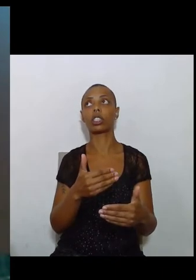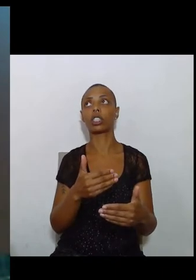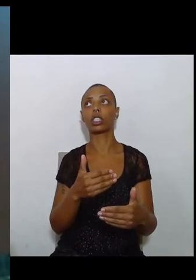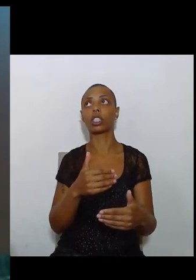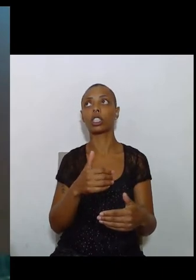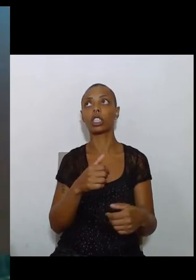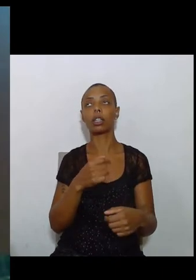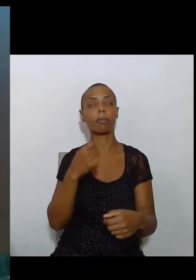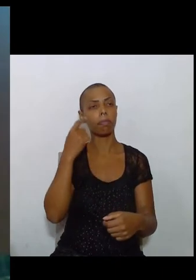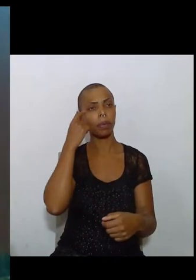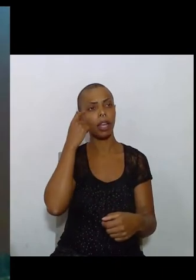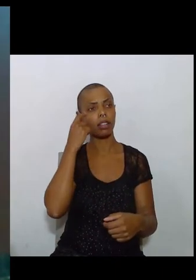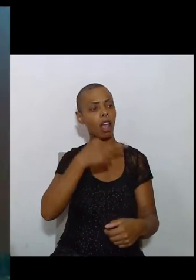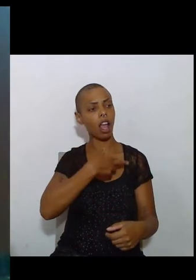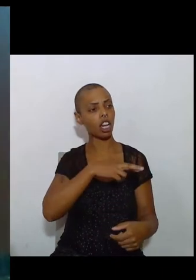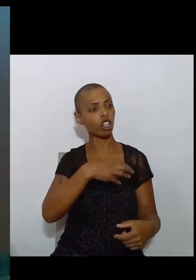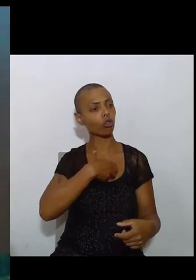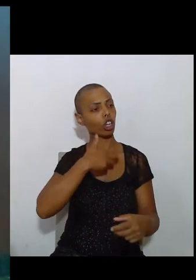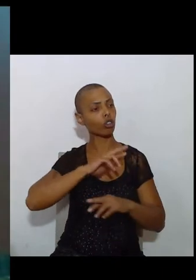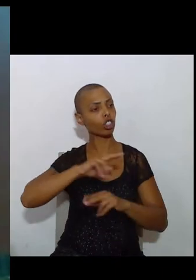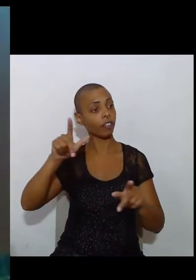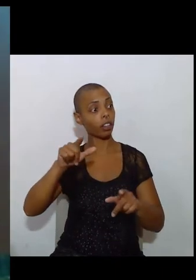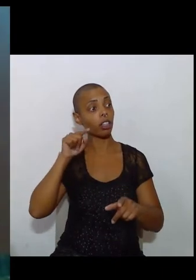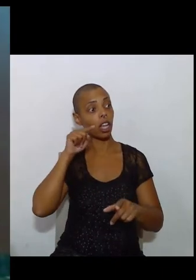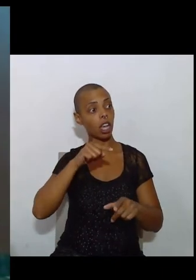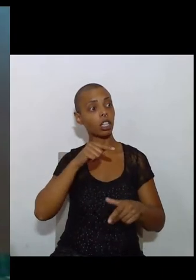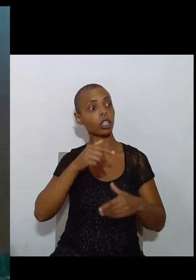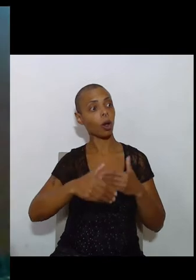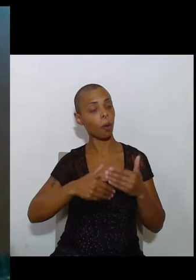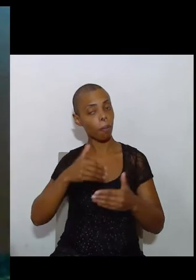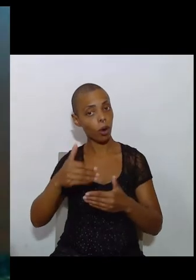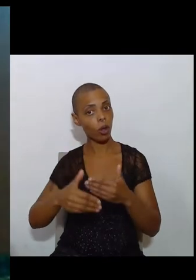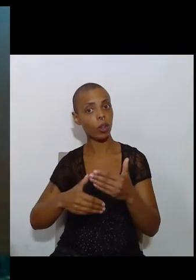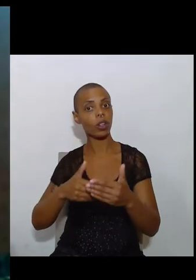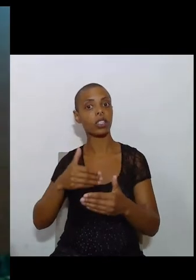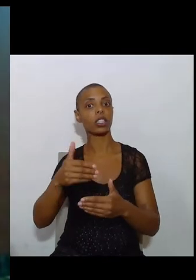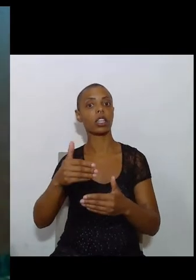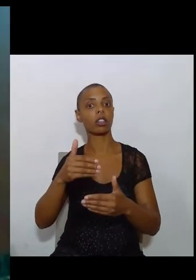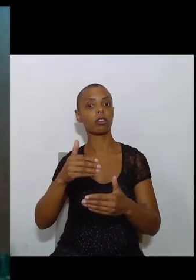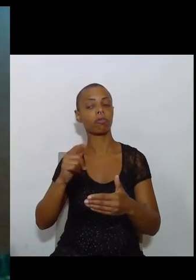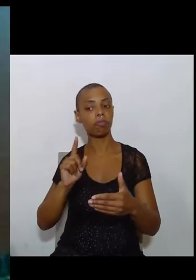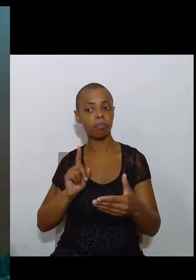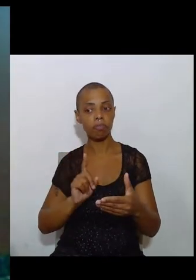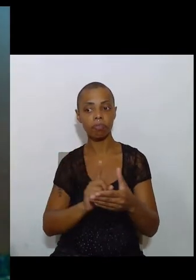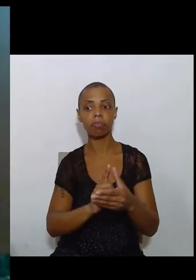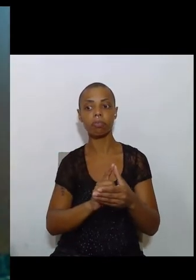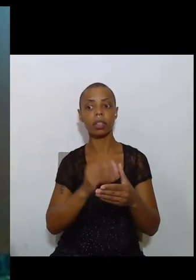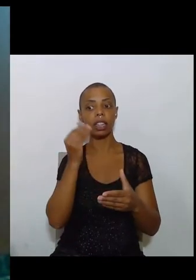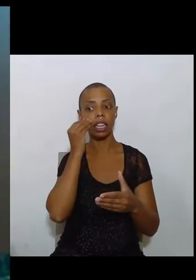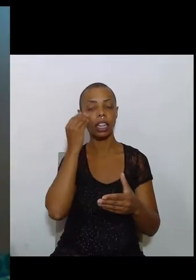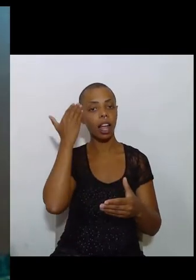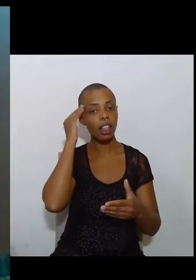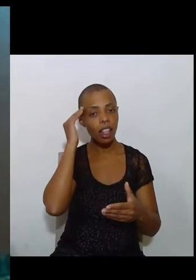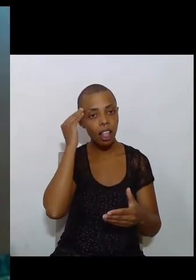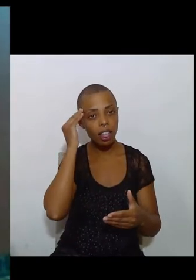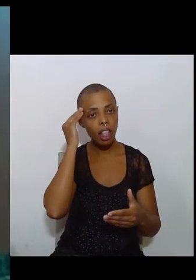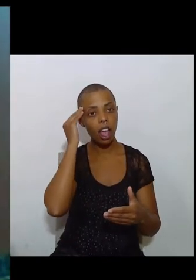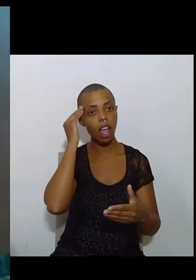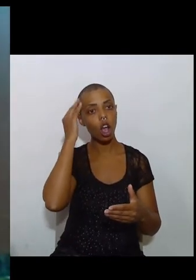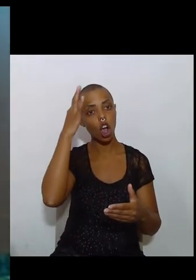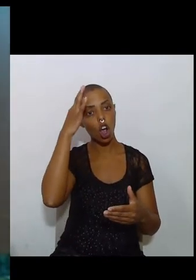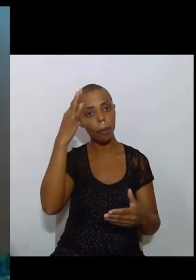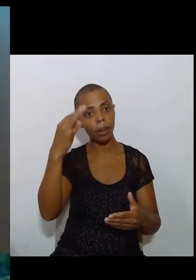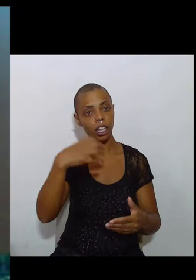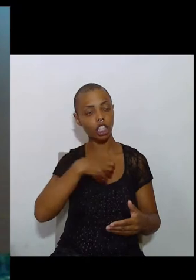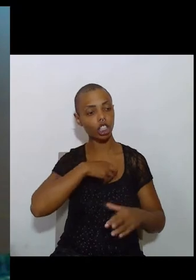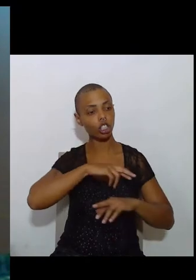so the process for me to understand religion in a different way has been a very long process you know